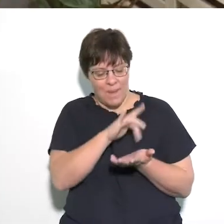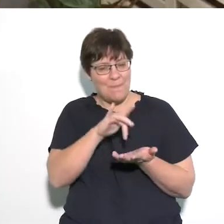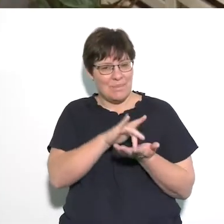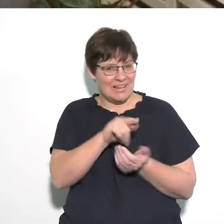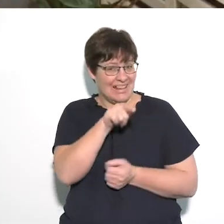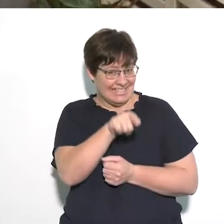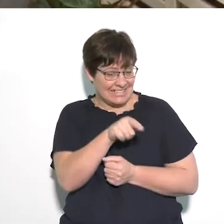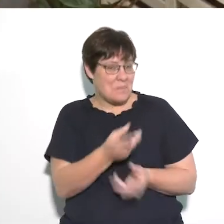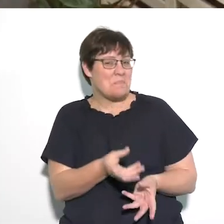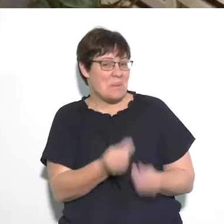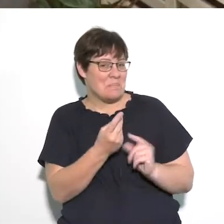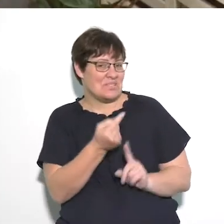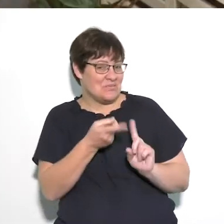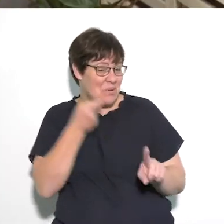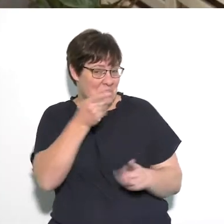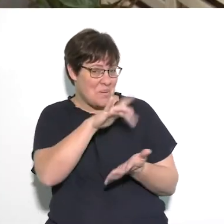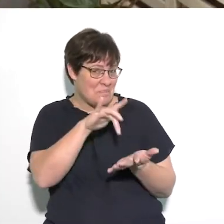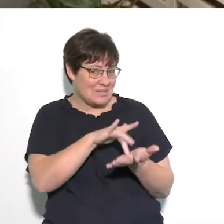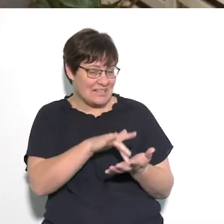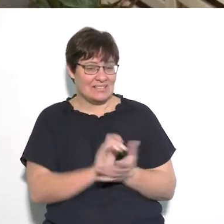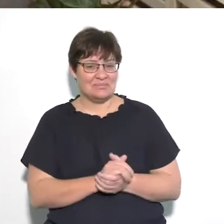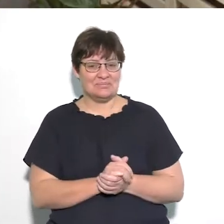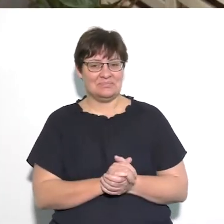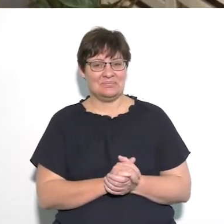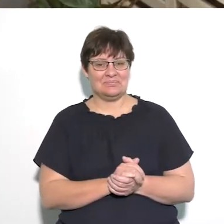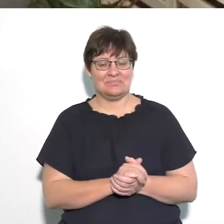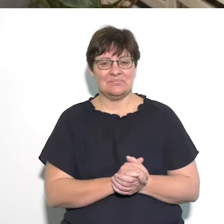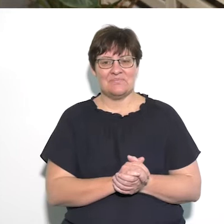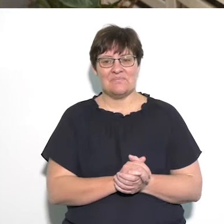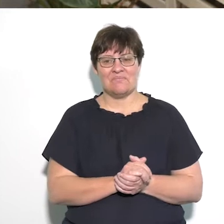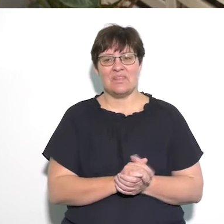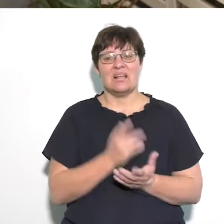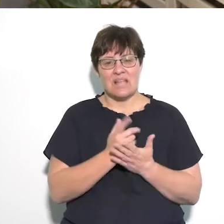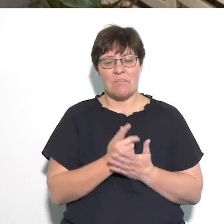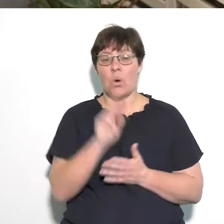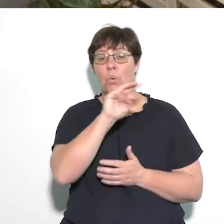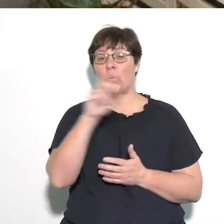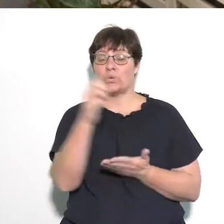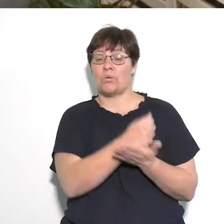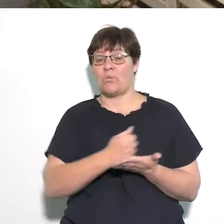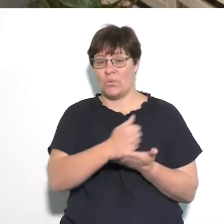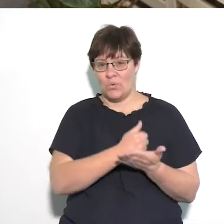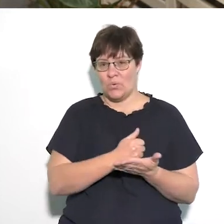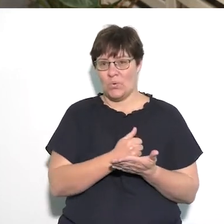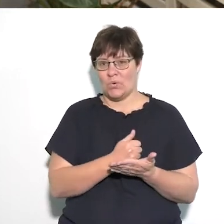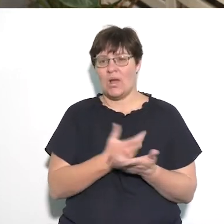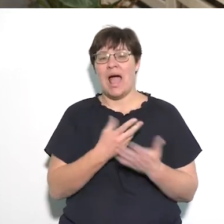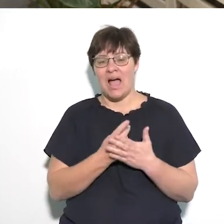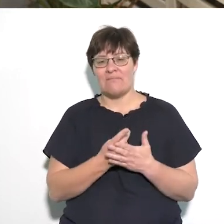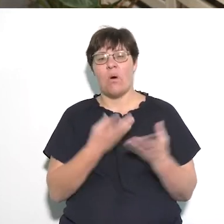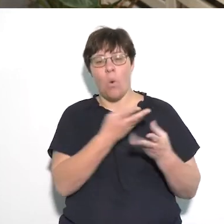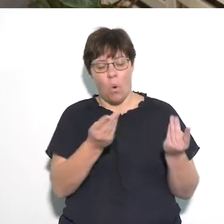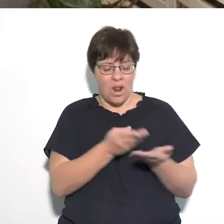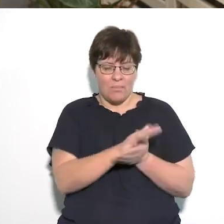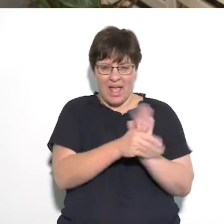where the sunflower gets its seeds. And we're going to stick them down with some wood glue. And then just have a little cloth handy for